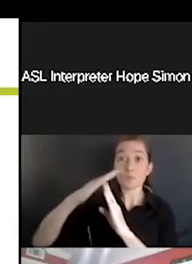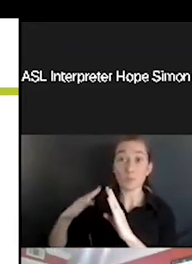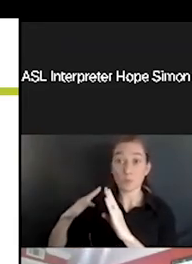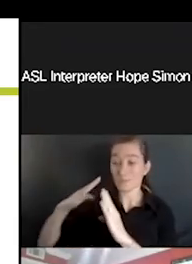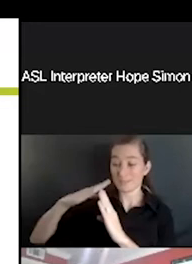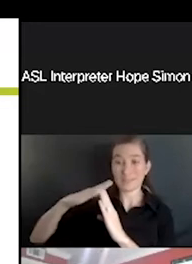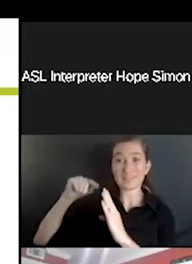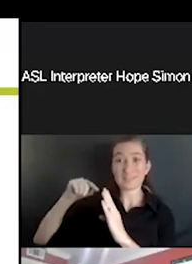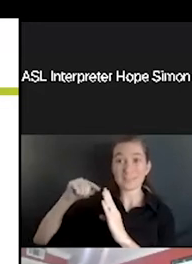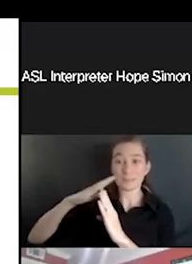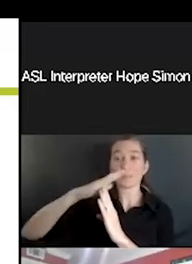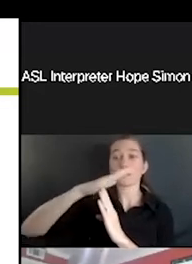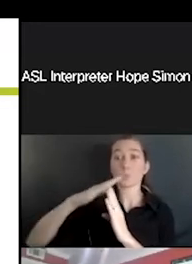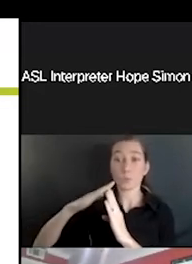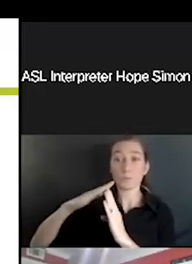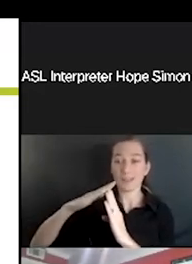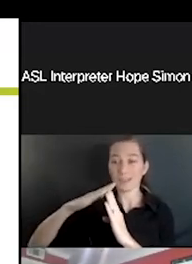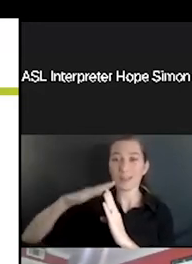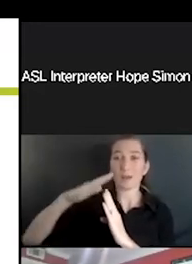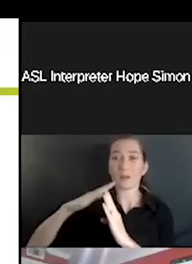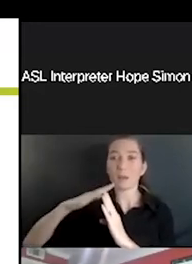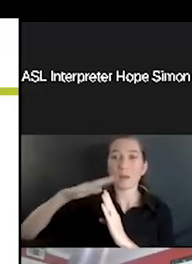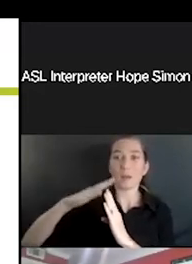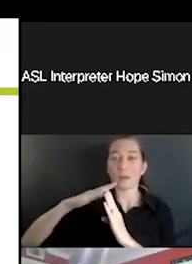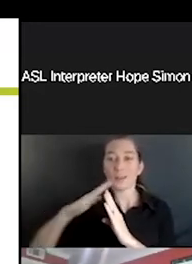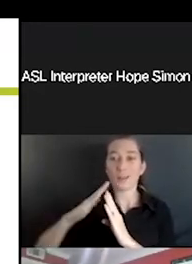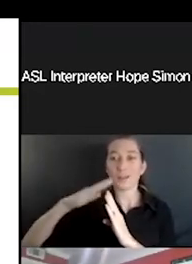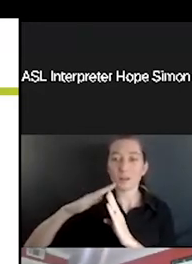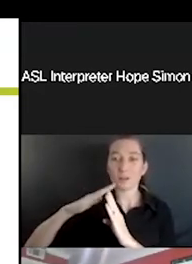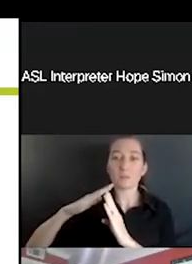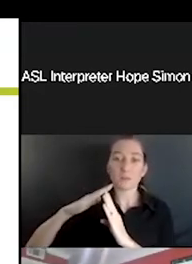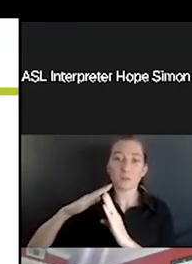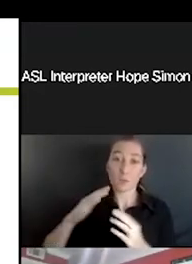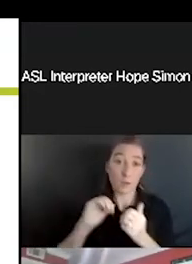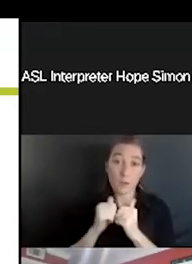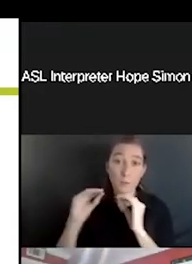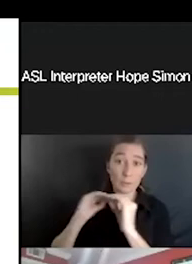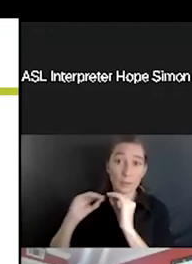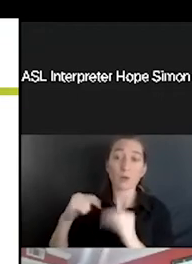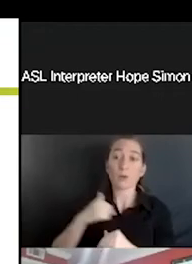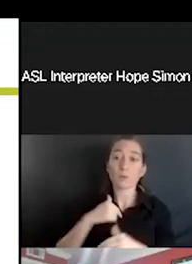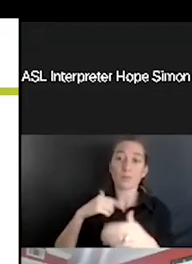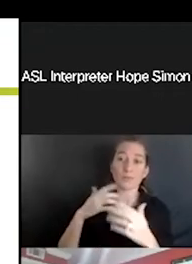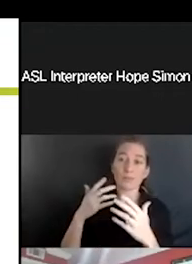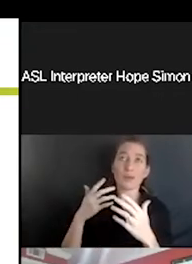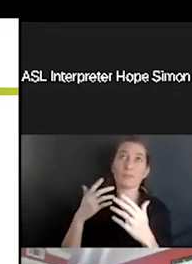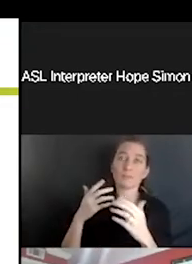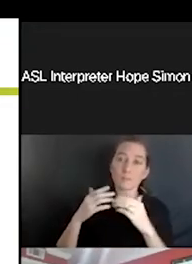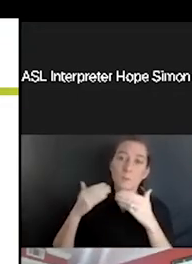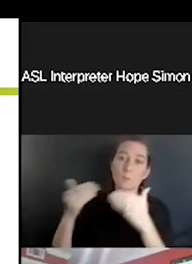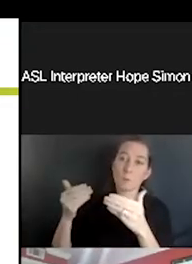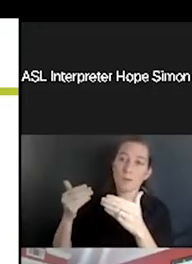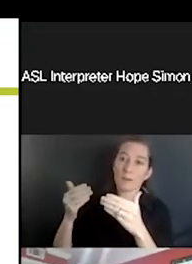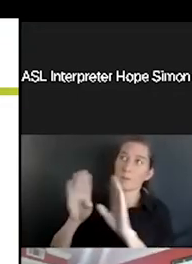disconnect as the earthquake is moving it back and forth. And the way that we repair that is we go in there and we strengthen that connection